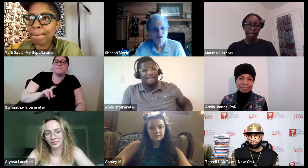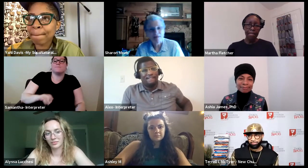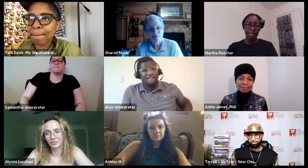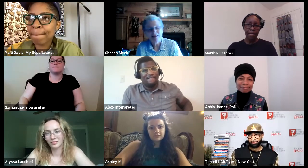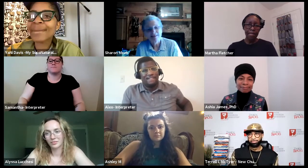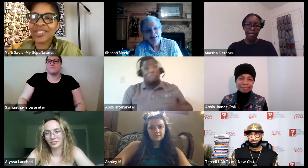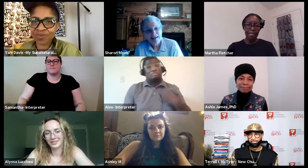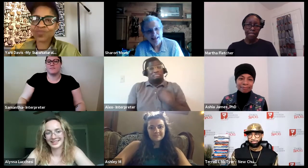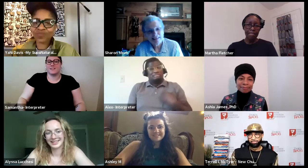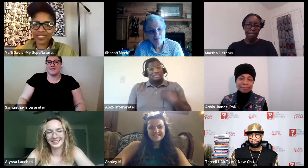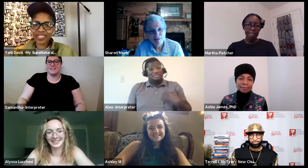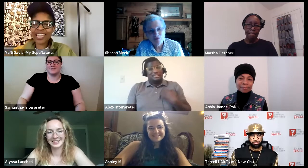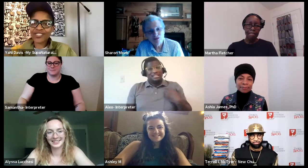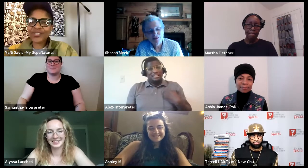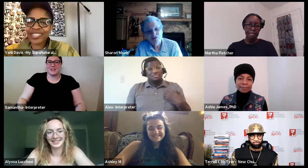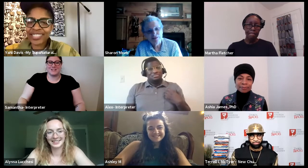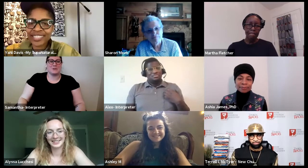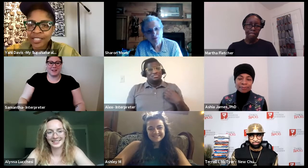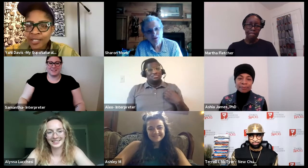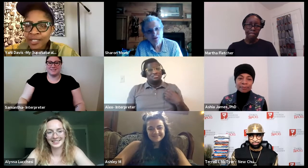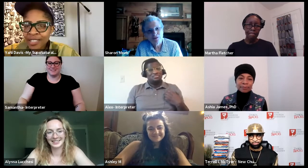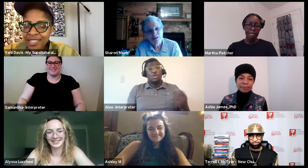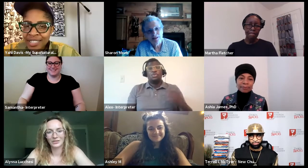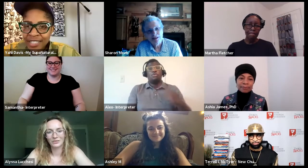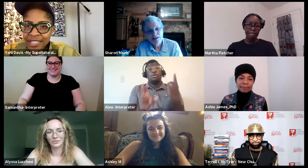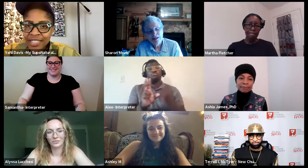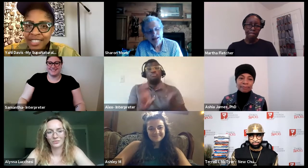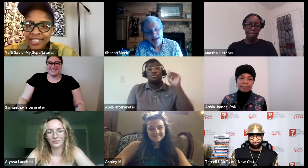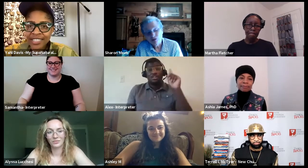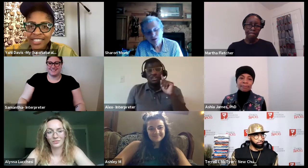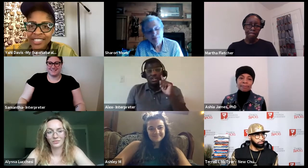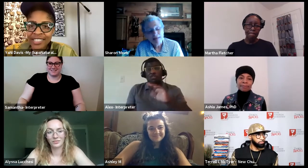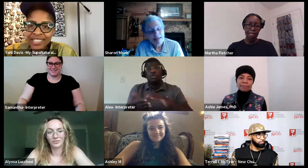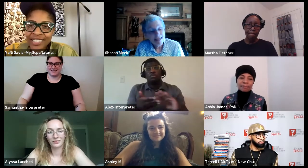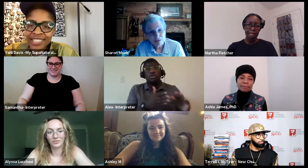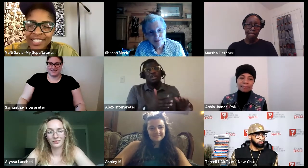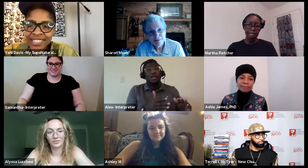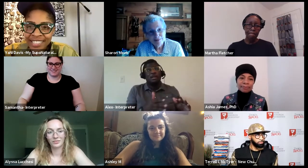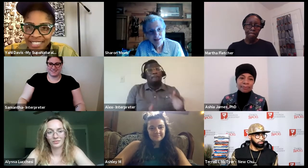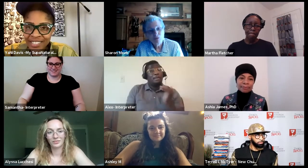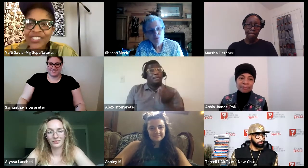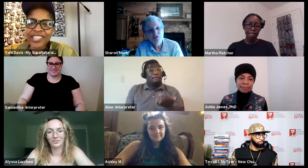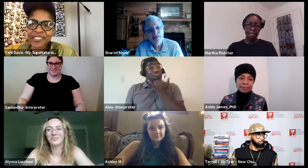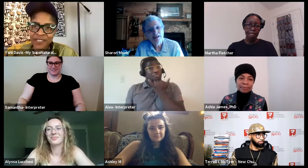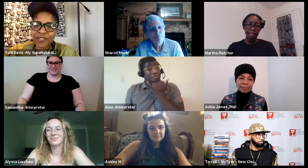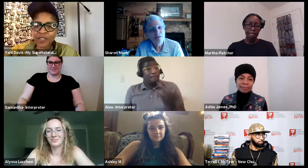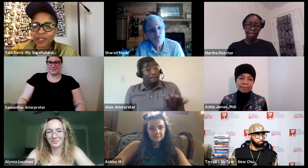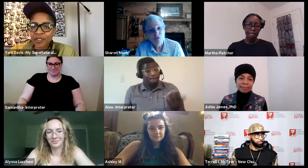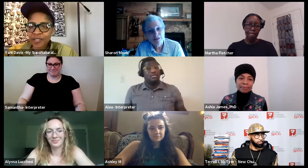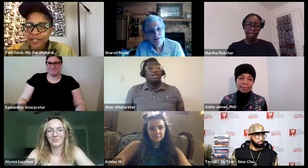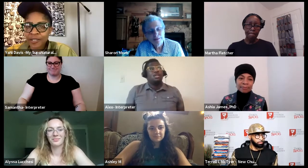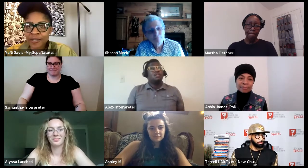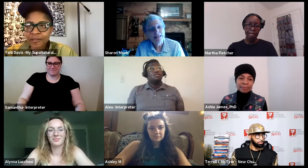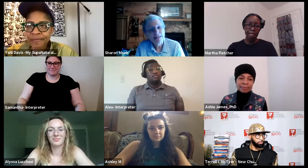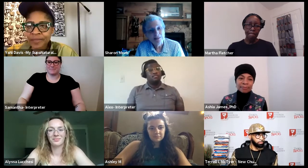Sorry about that. I came into this deaf community actually by accident. I was an